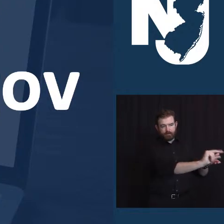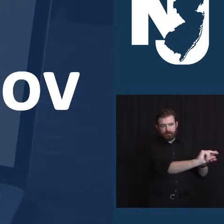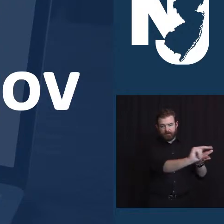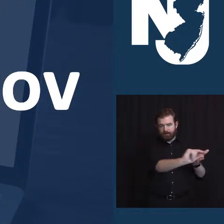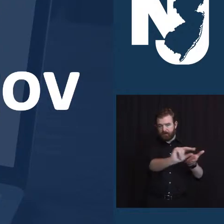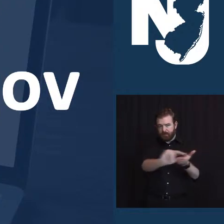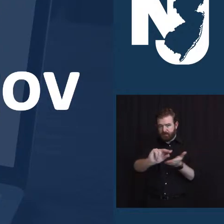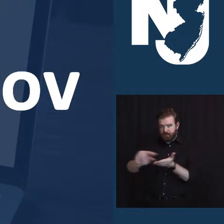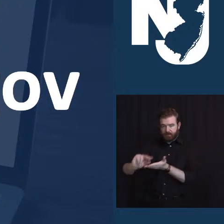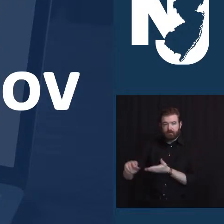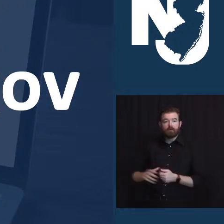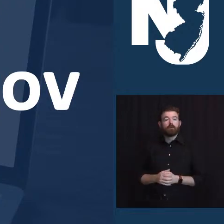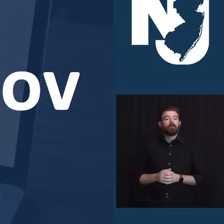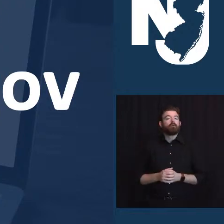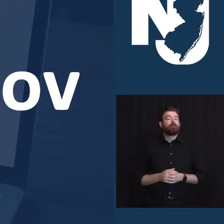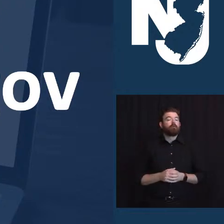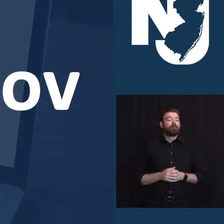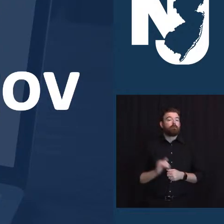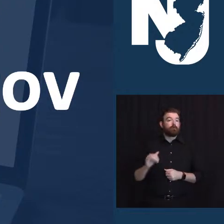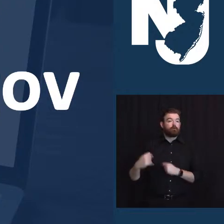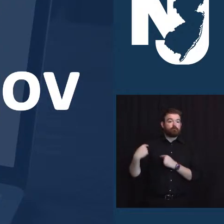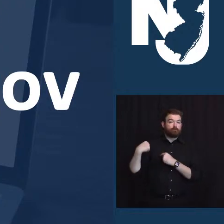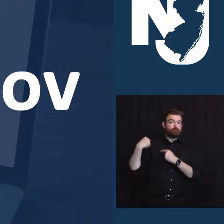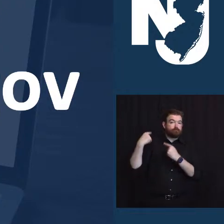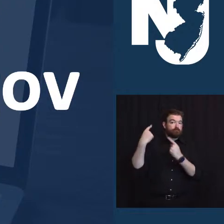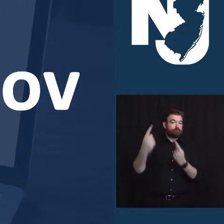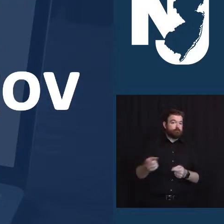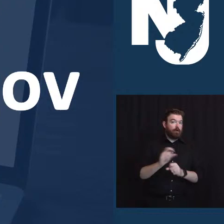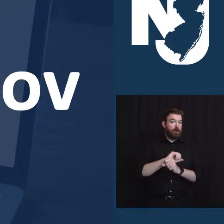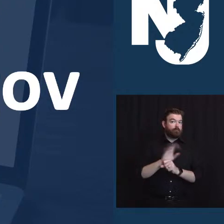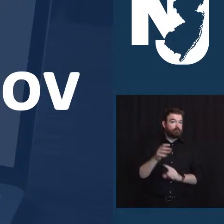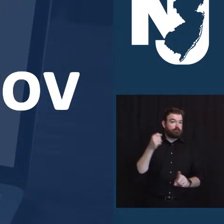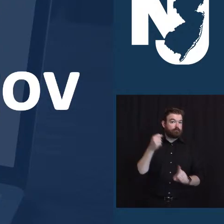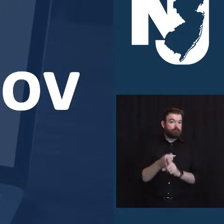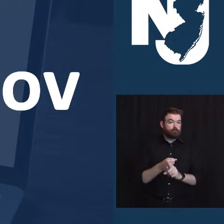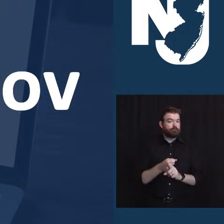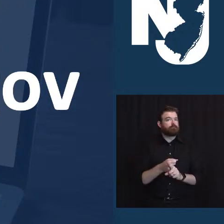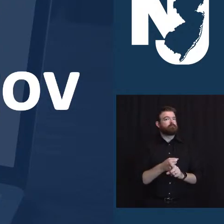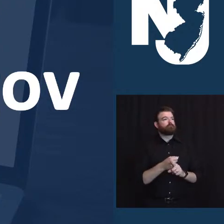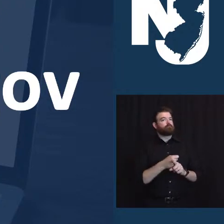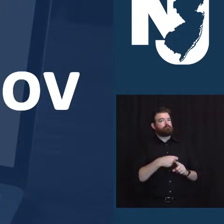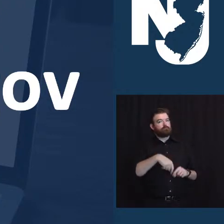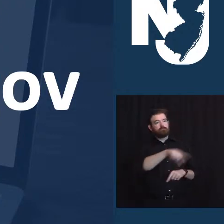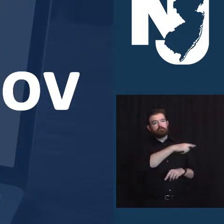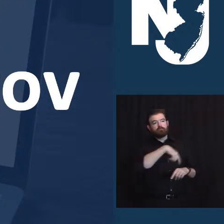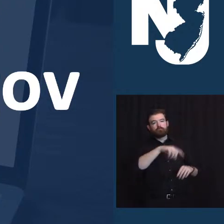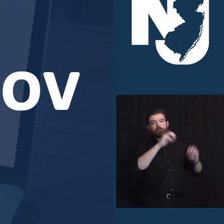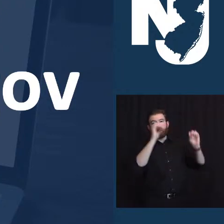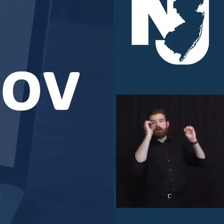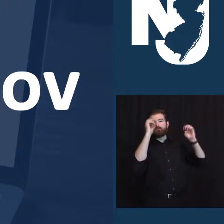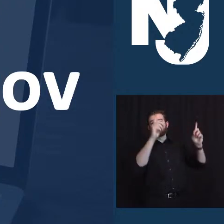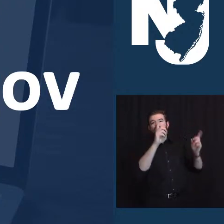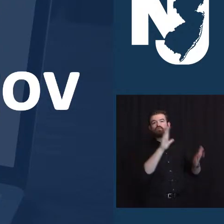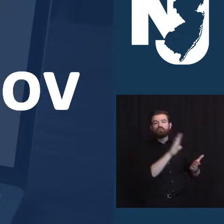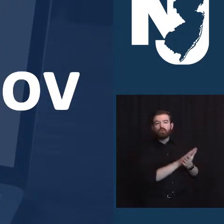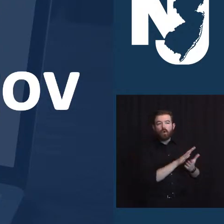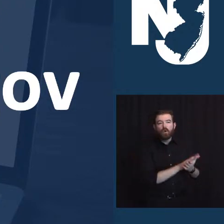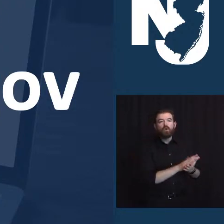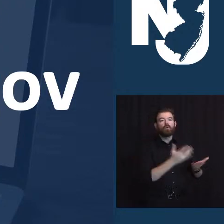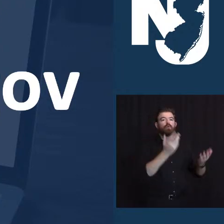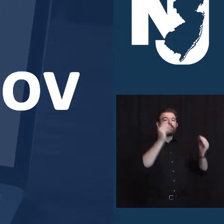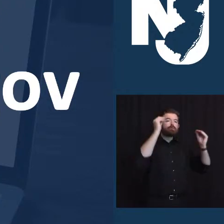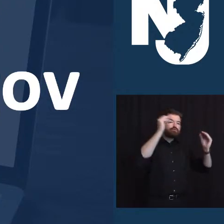taken a tremendous toll on our educational communities, not just on students, educators, and school leaders, but also